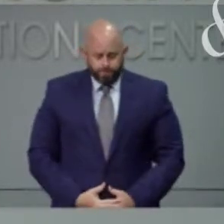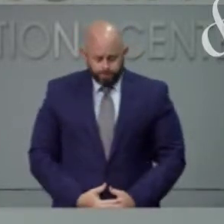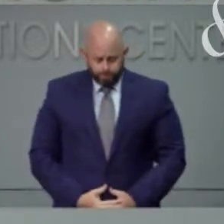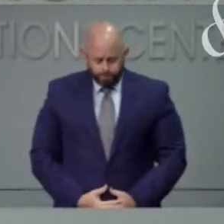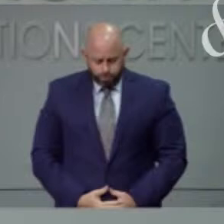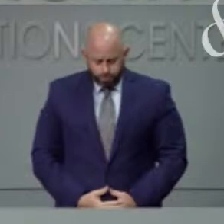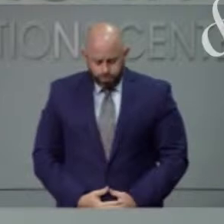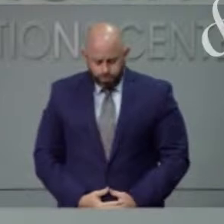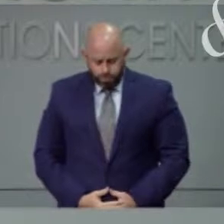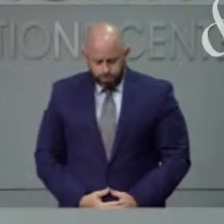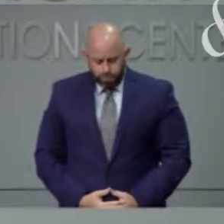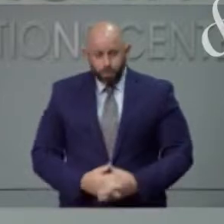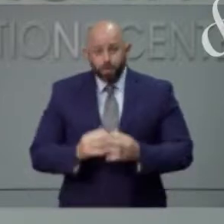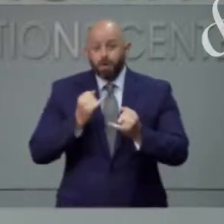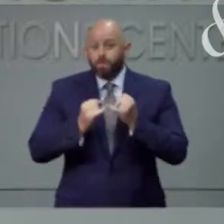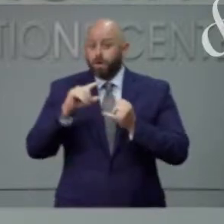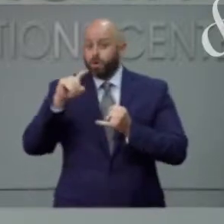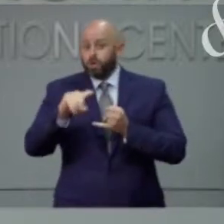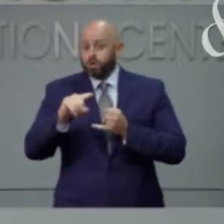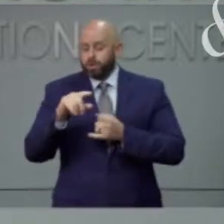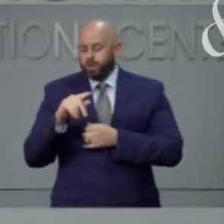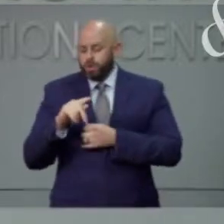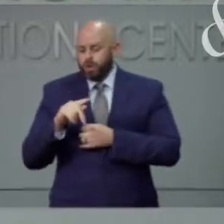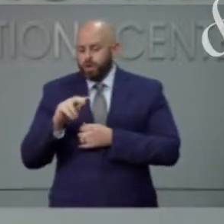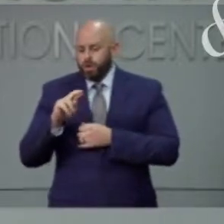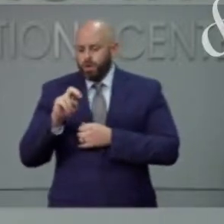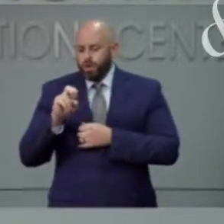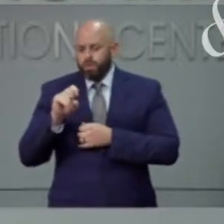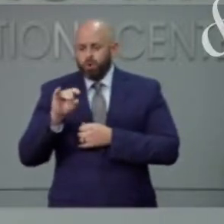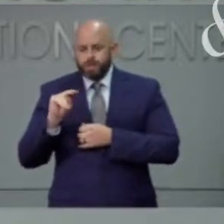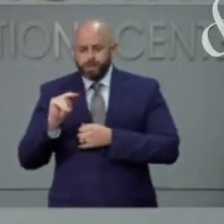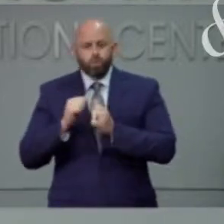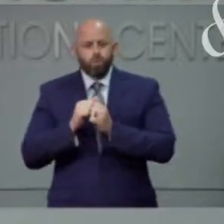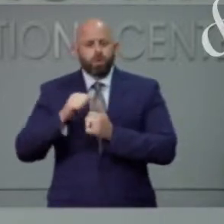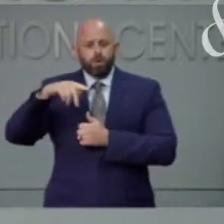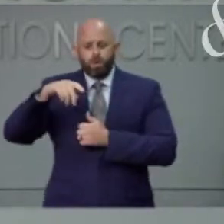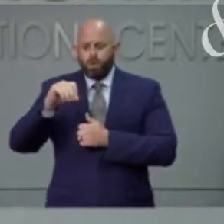Our final question today is from Preston Lennon with the Port City Daily.